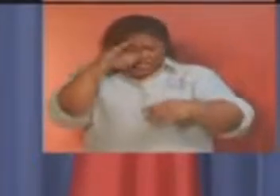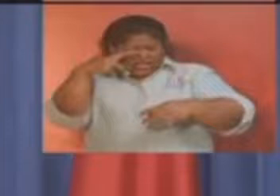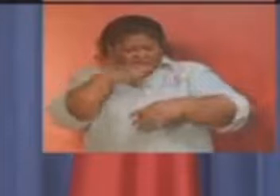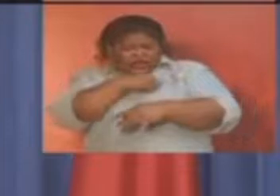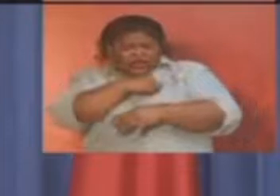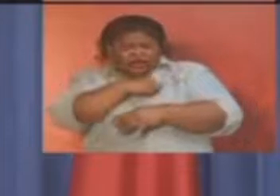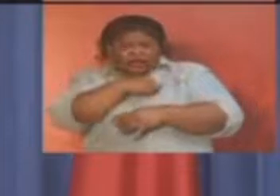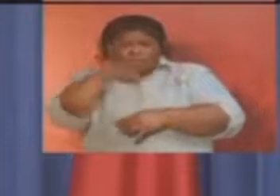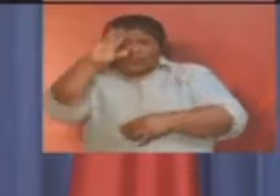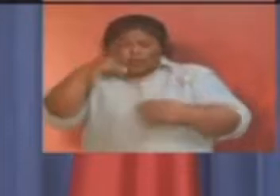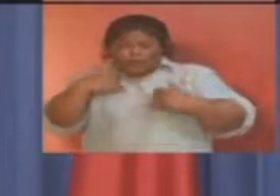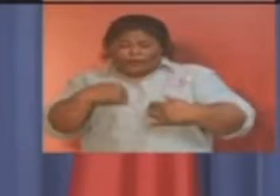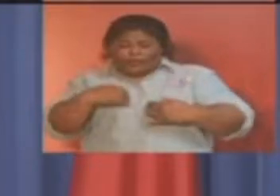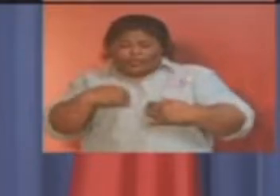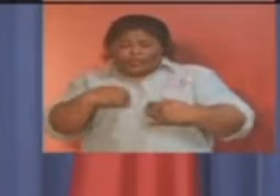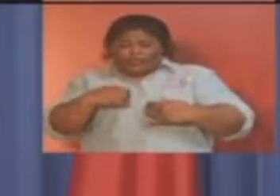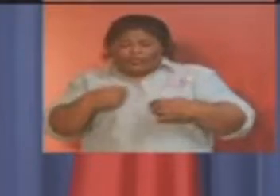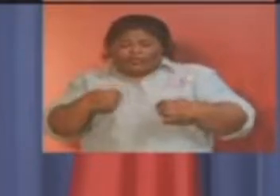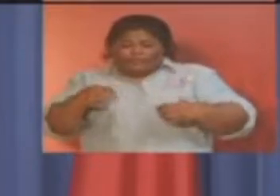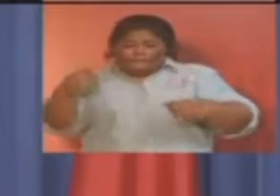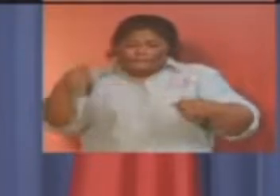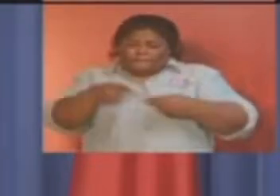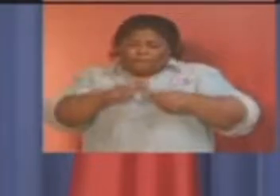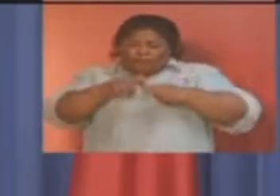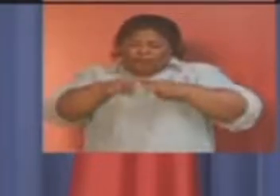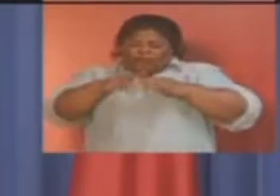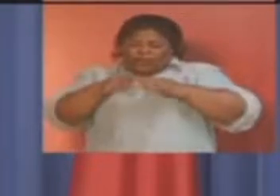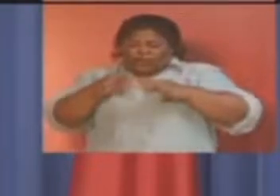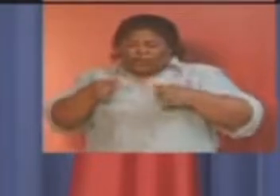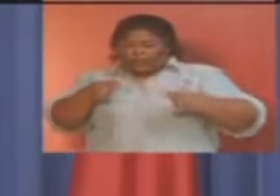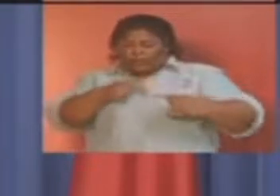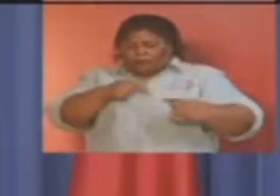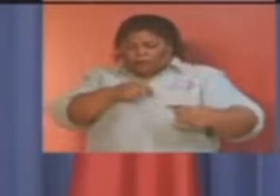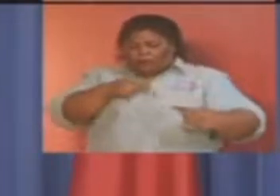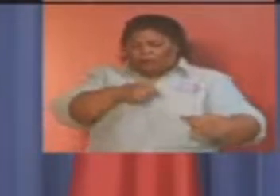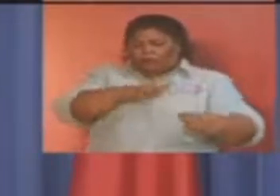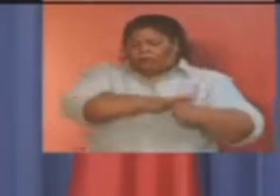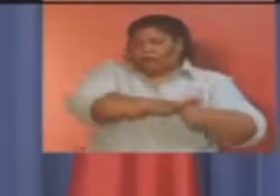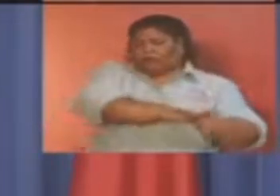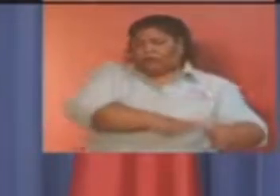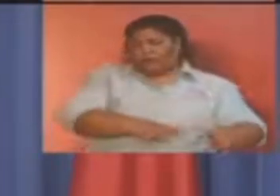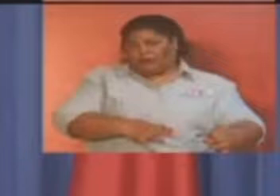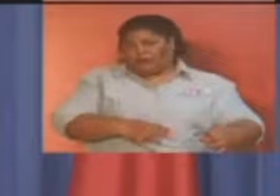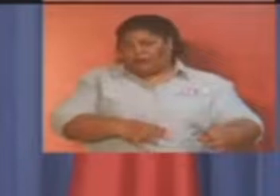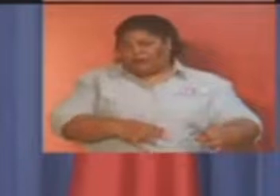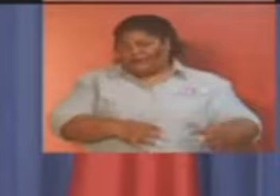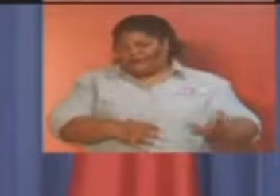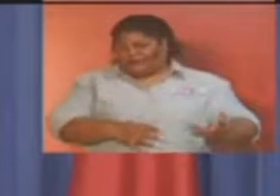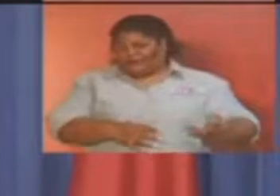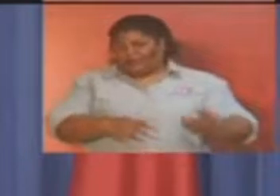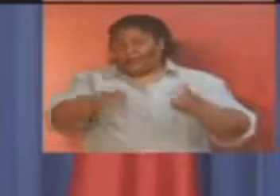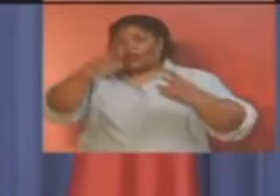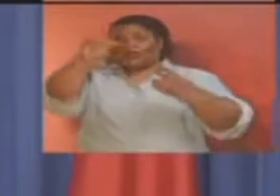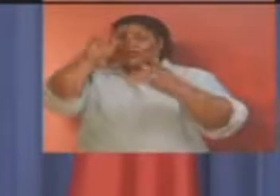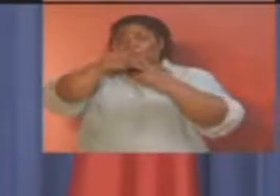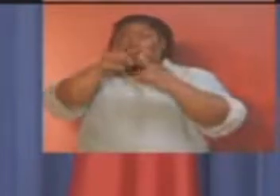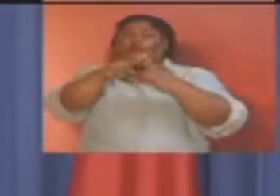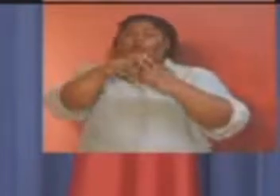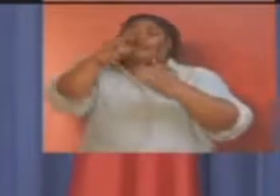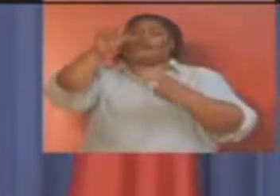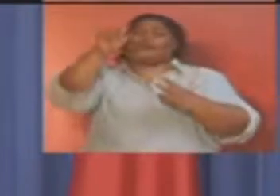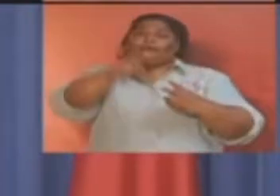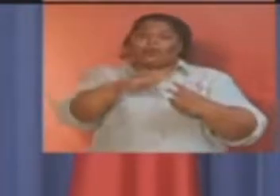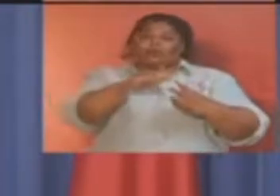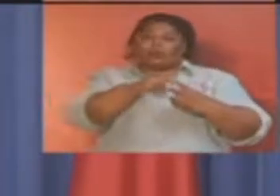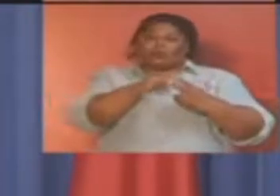A. It's an older platform than the mRNA type platform. It has been used for many, many years. It's a 2-dose vaccine, can be stored